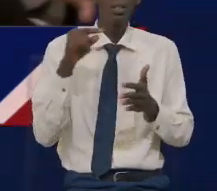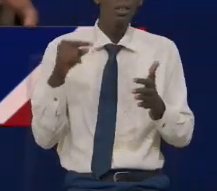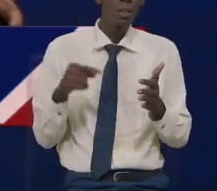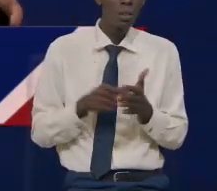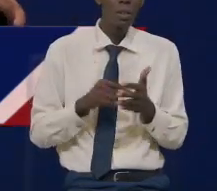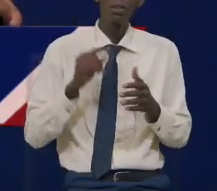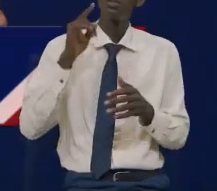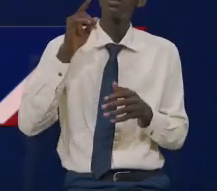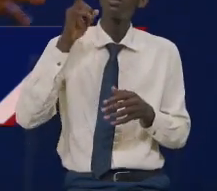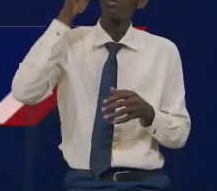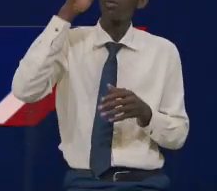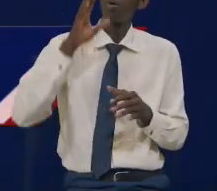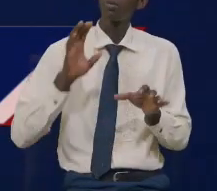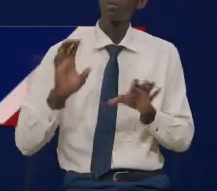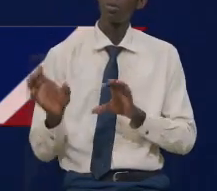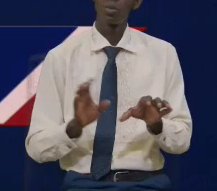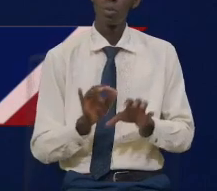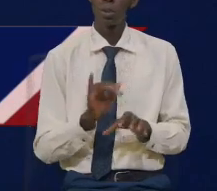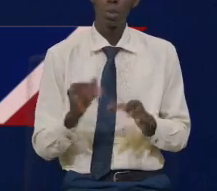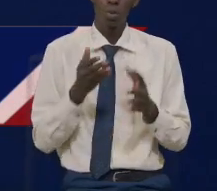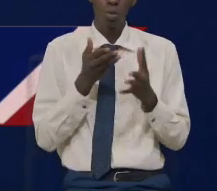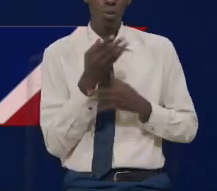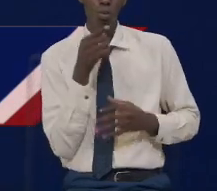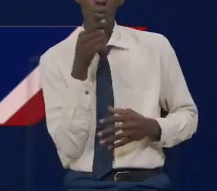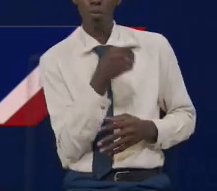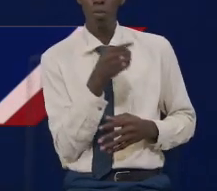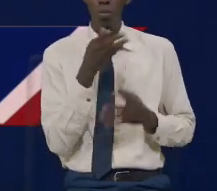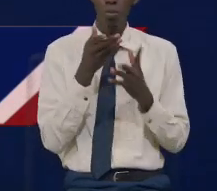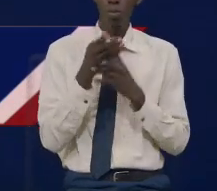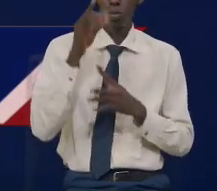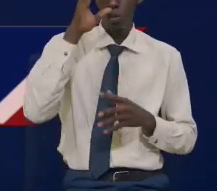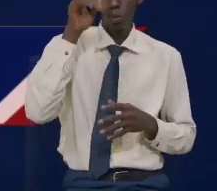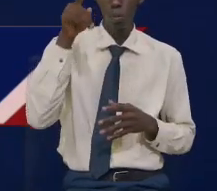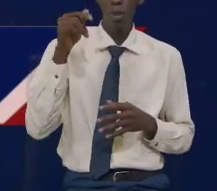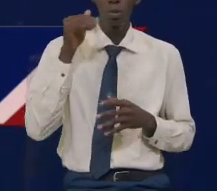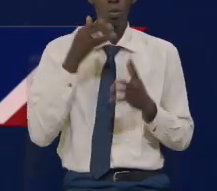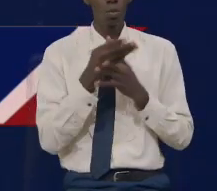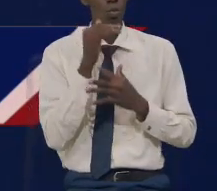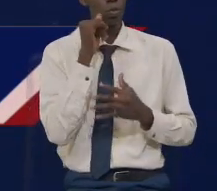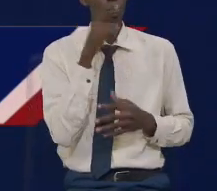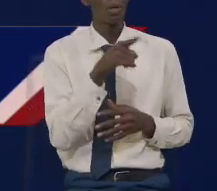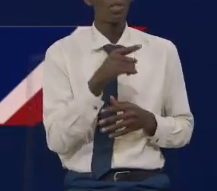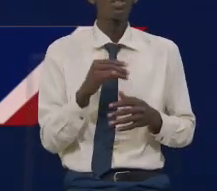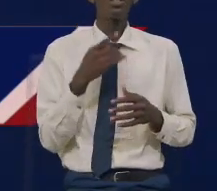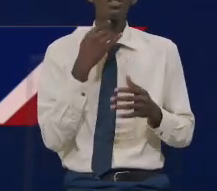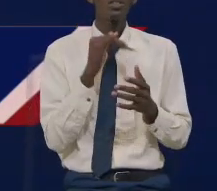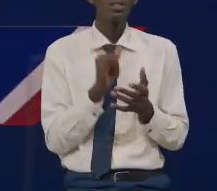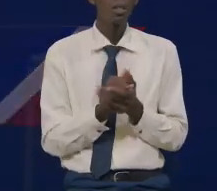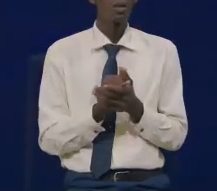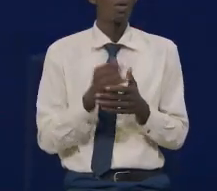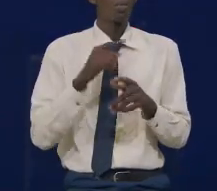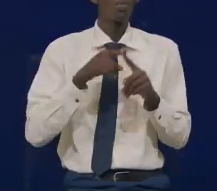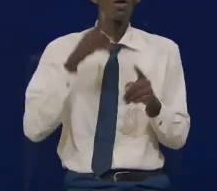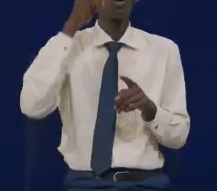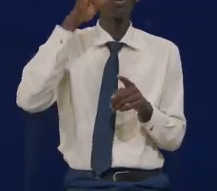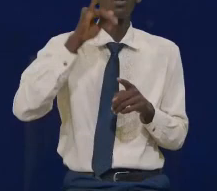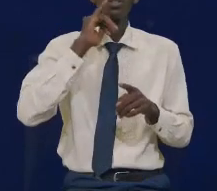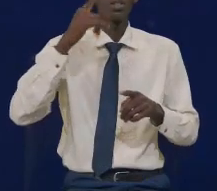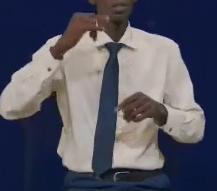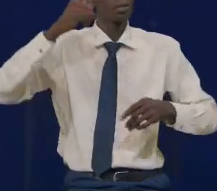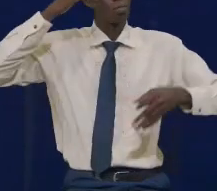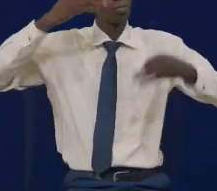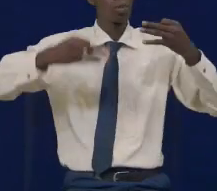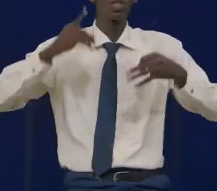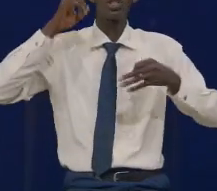doing this through him and through her? It says, but God is the judge. He putteth down one